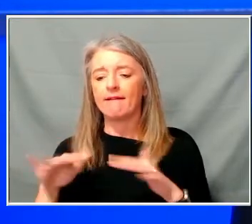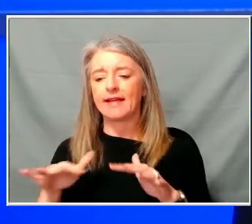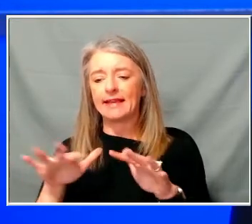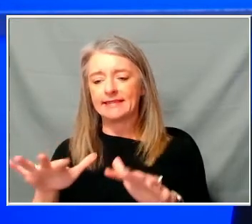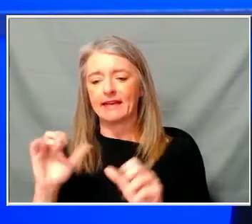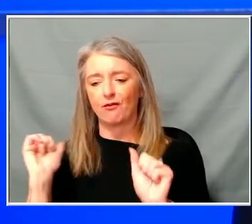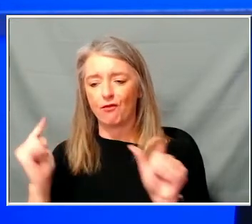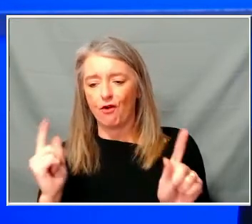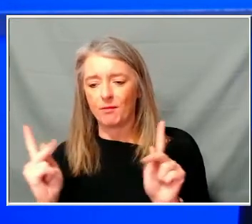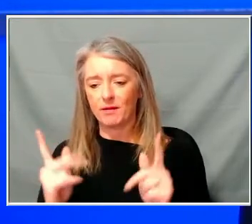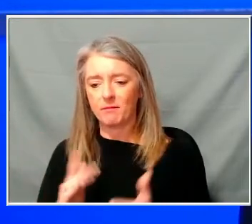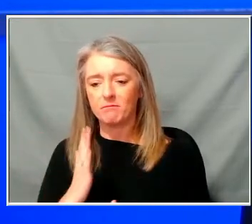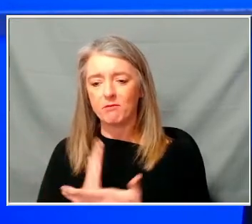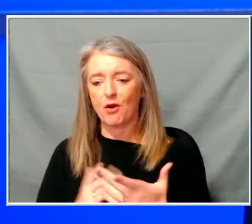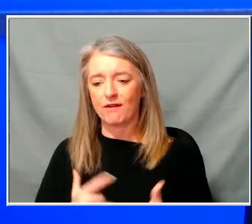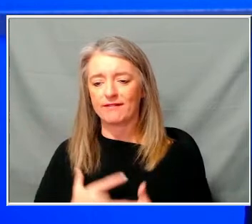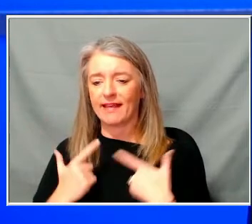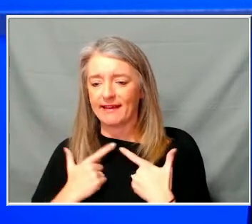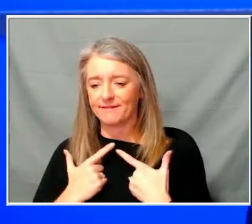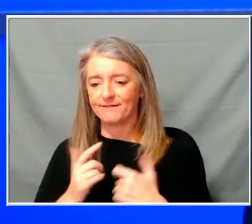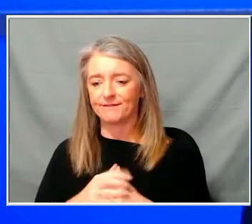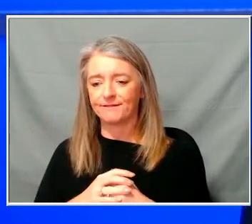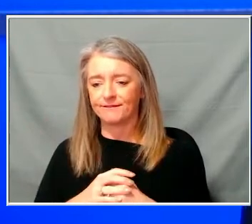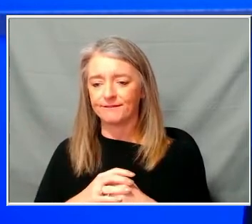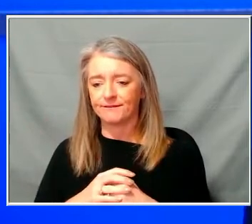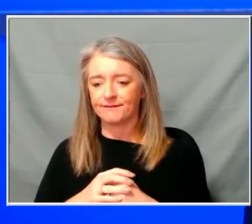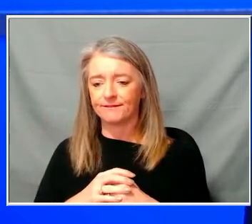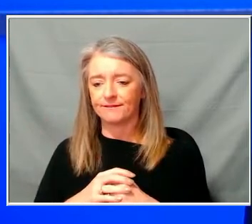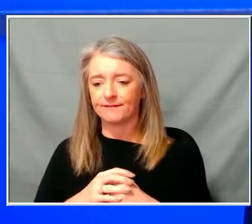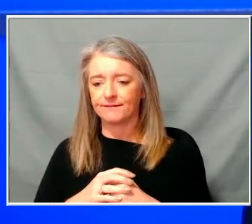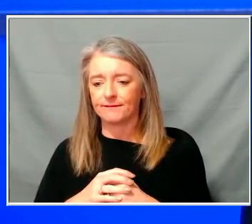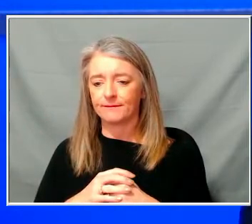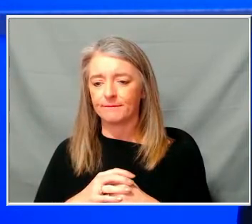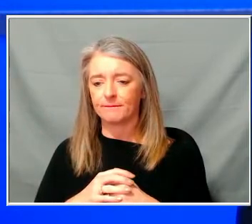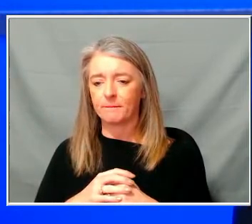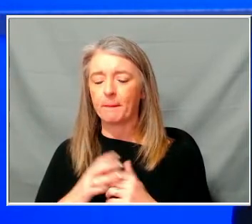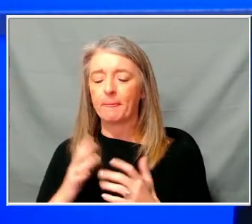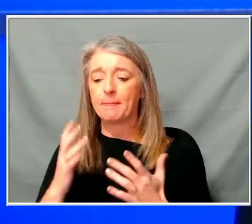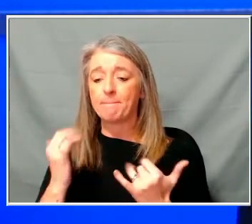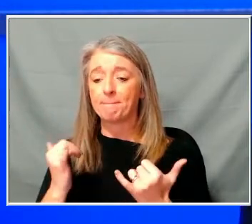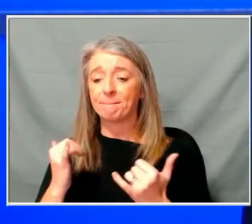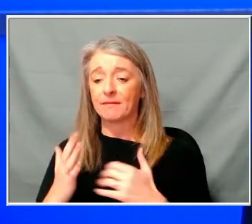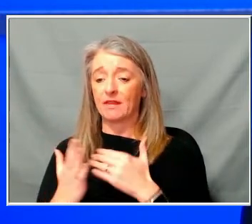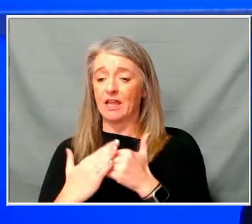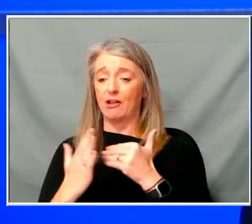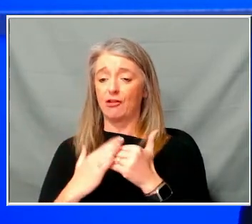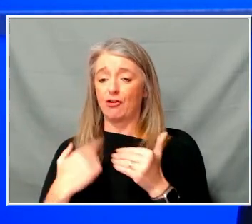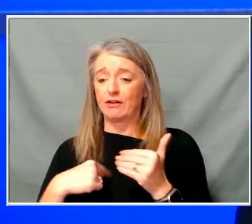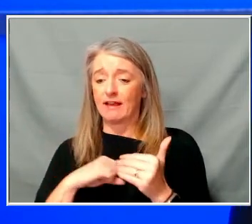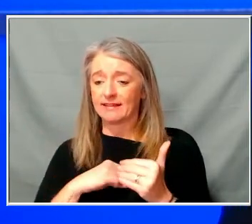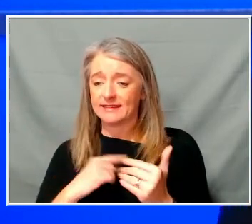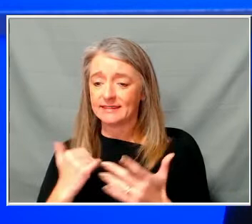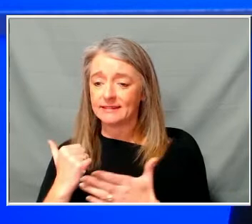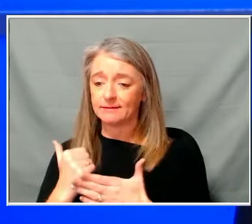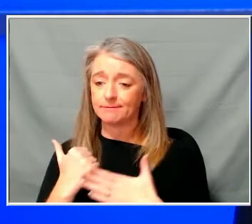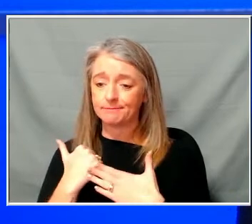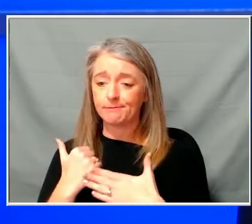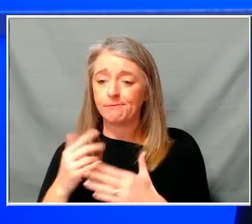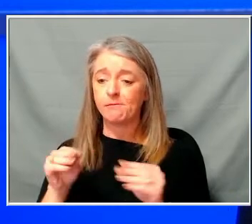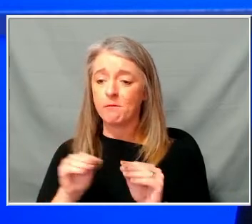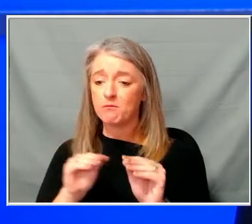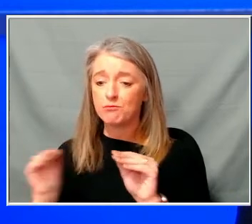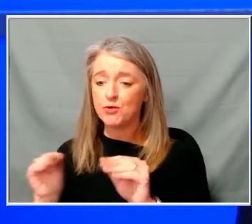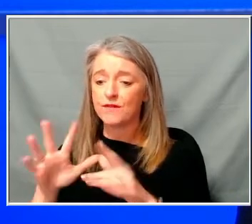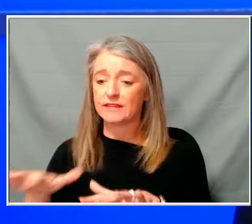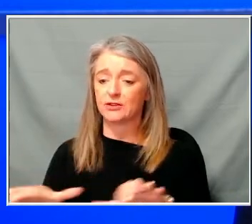It's part of life, and it serves a purpose. It exists to try to alert us to threats, to try to move us to action,